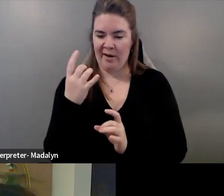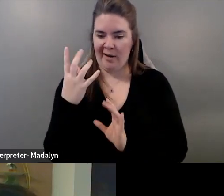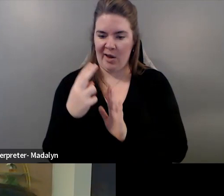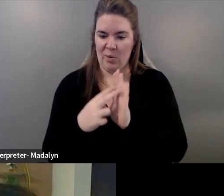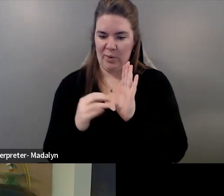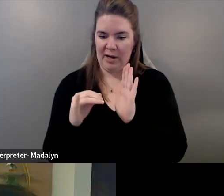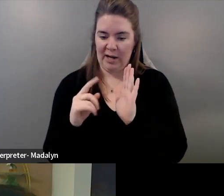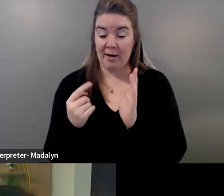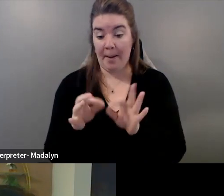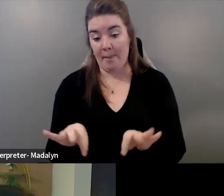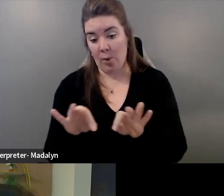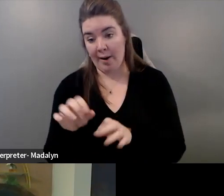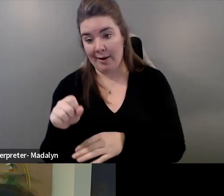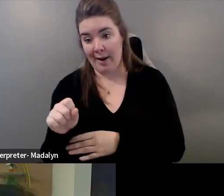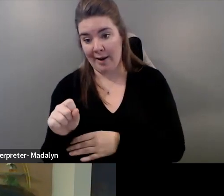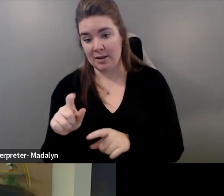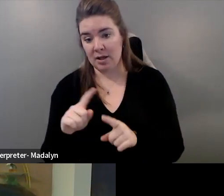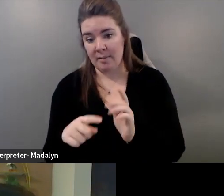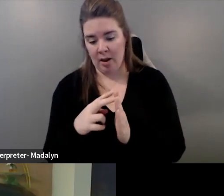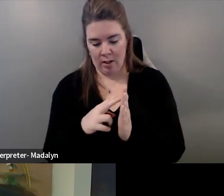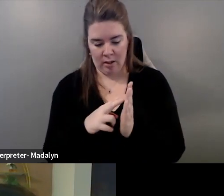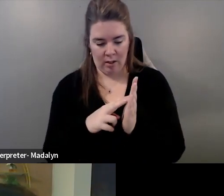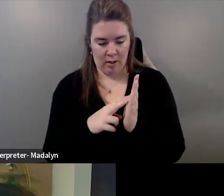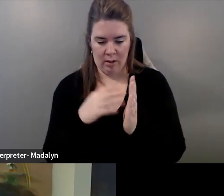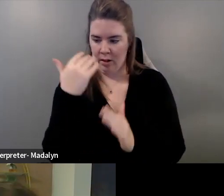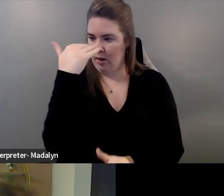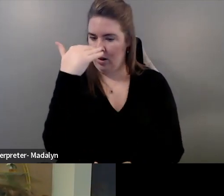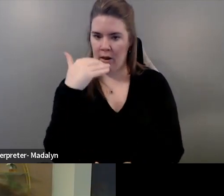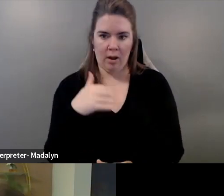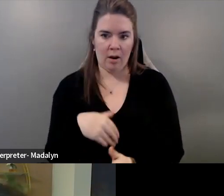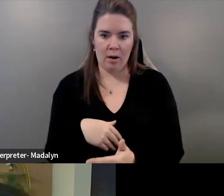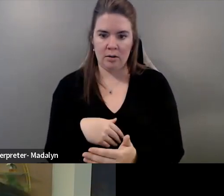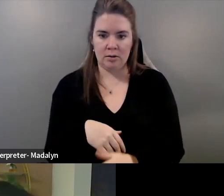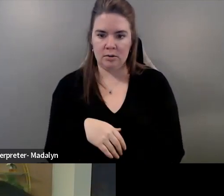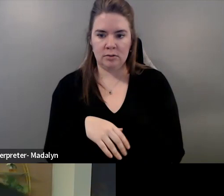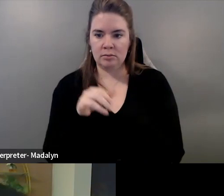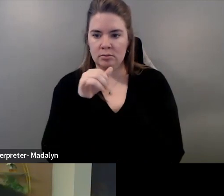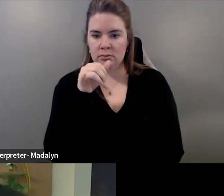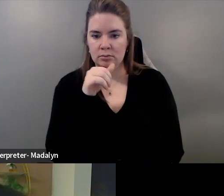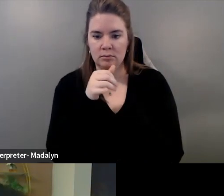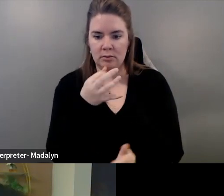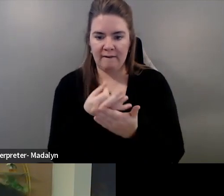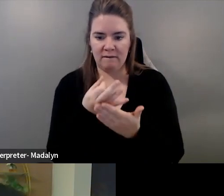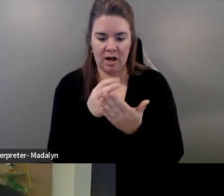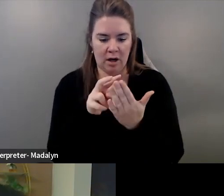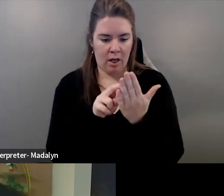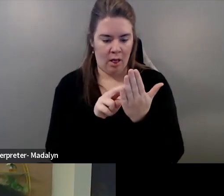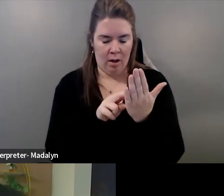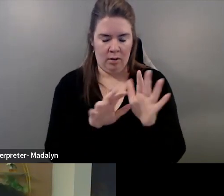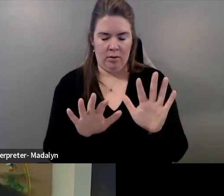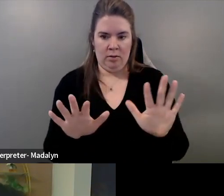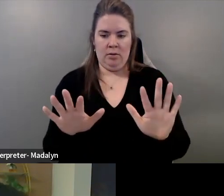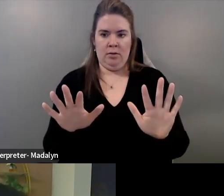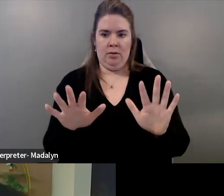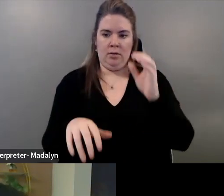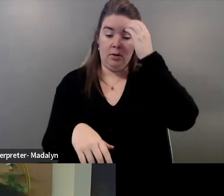it is in some parts, because when you get to the financial tables, some of our eyes just glaze over. I know mine do. Like, it's important. I need to know that